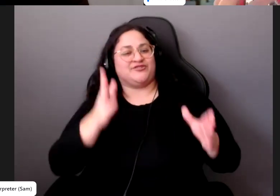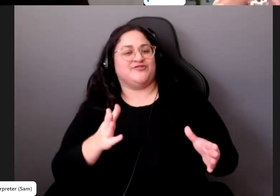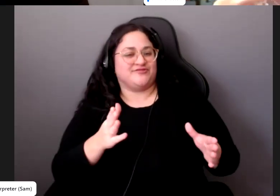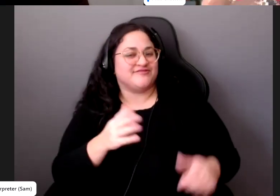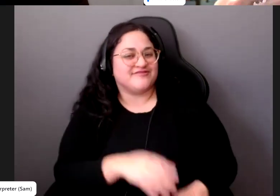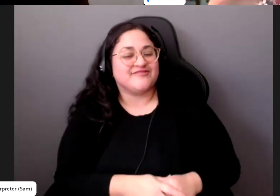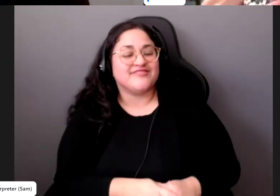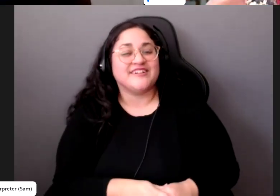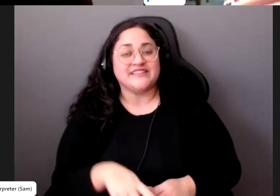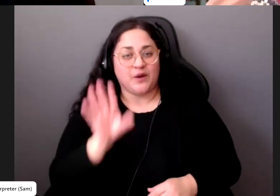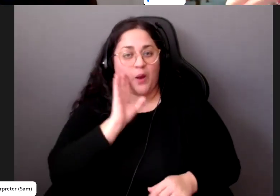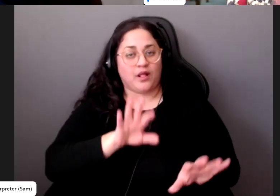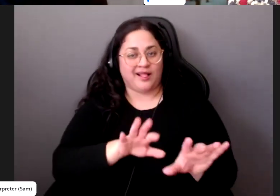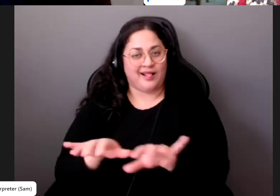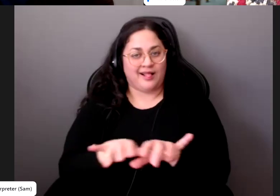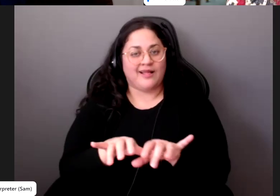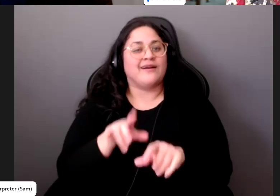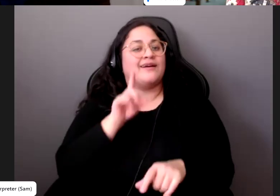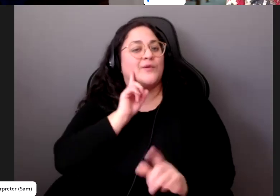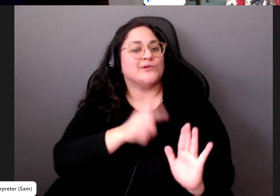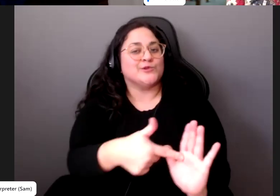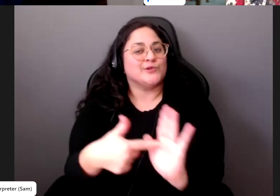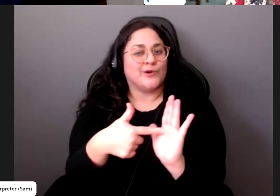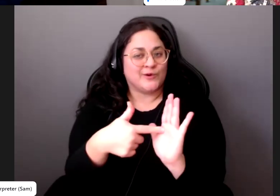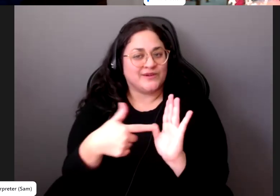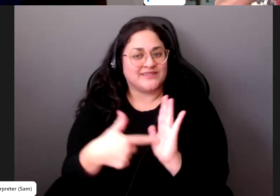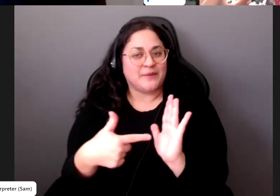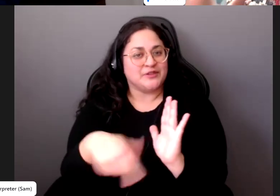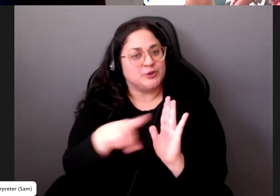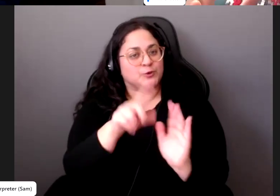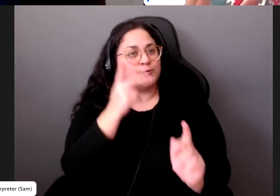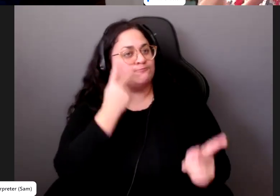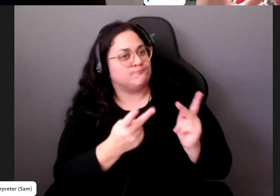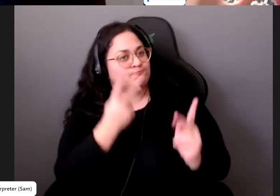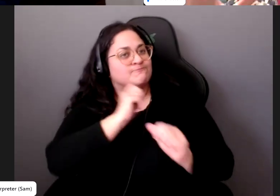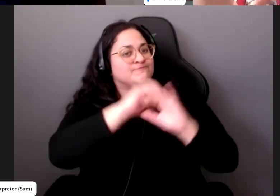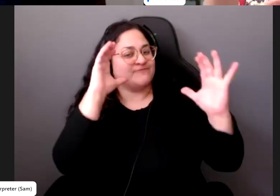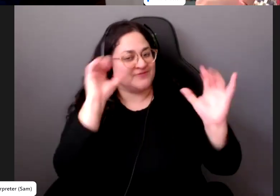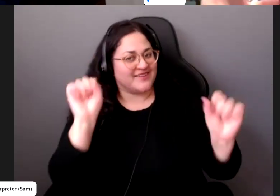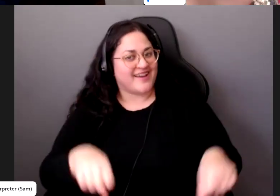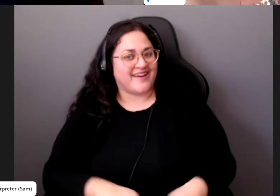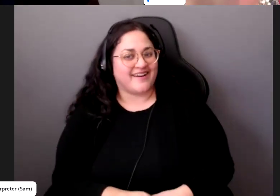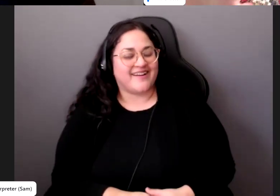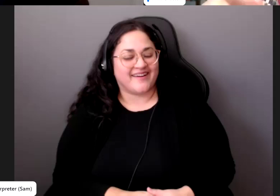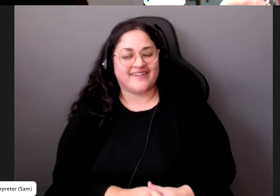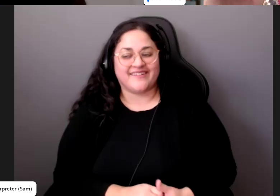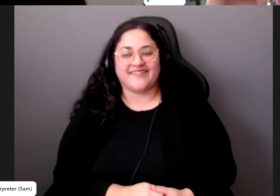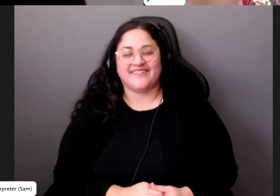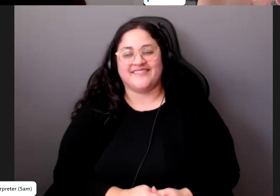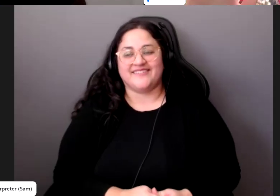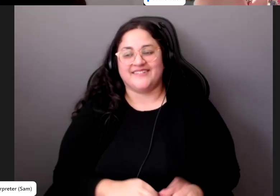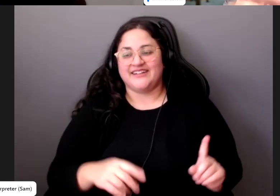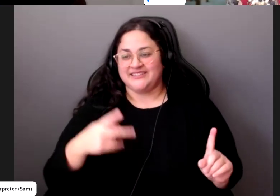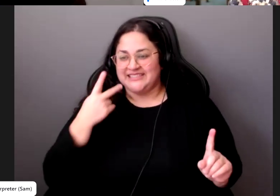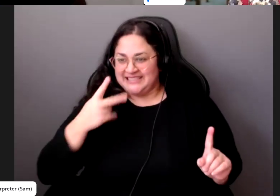going to be showing you some examples of what we're going to be doing with ChatGPT. So I love your questions right now. I kept my eye on the questions